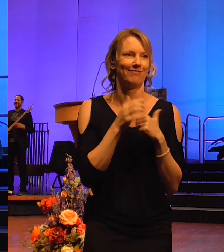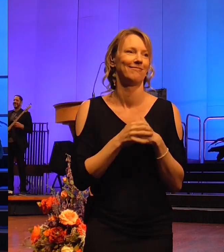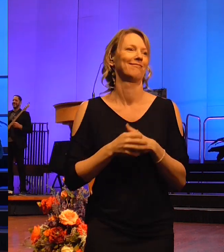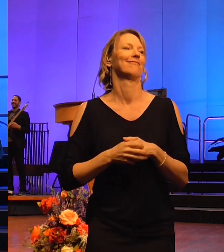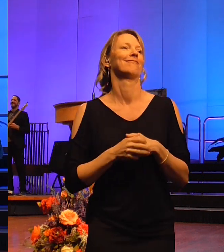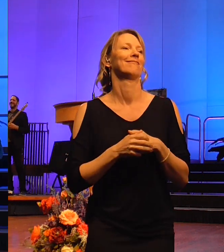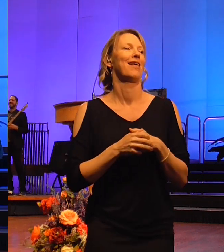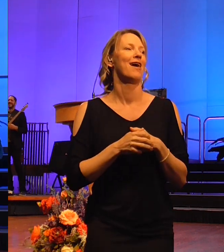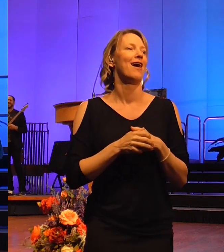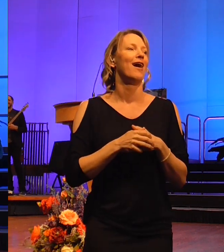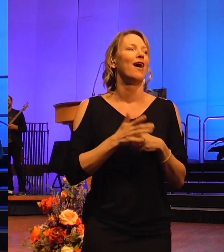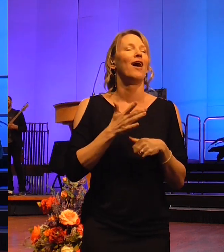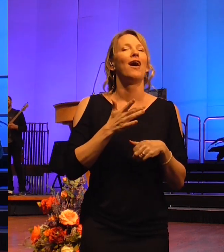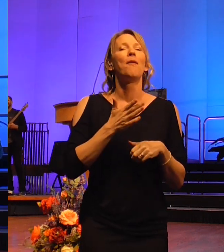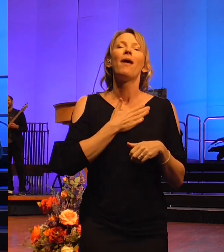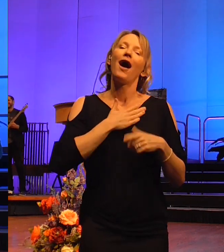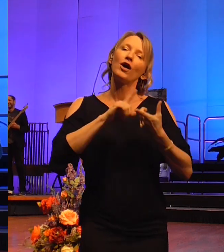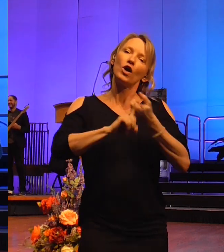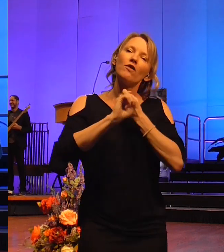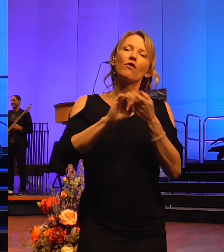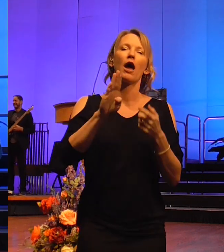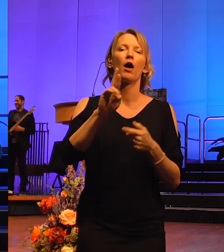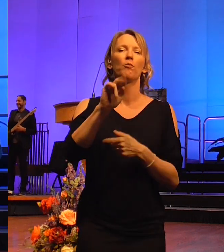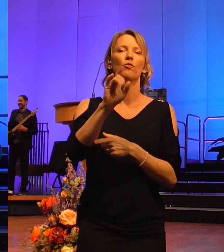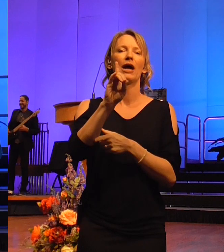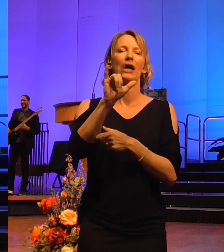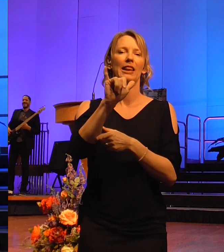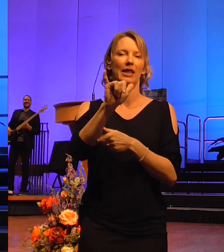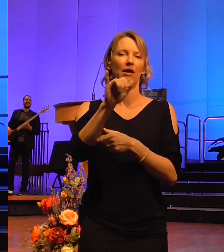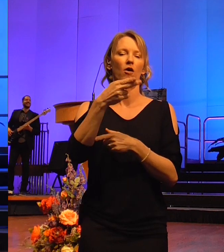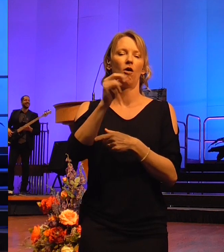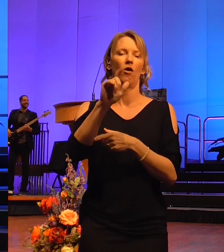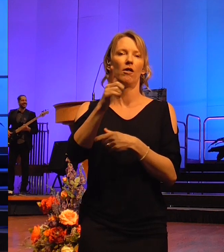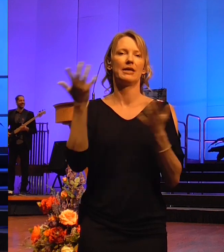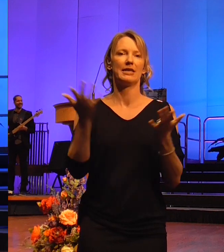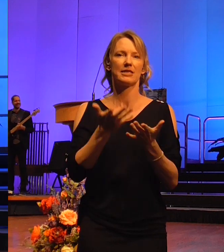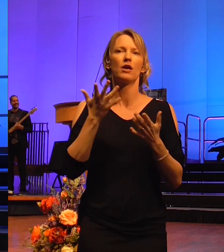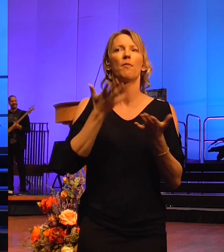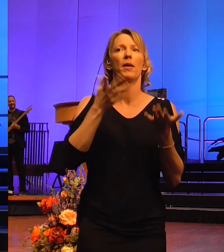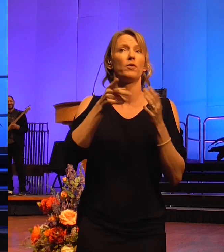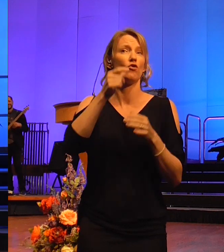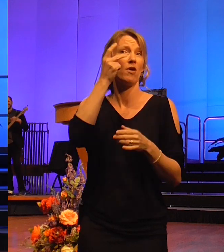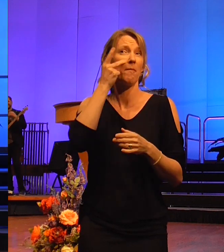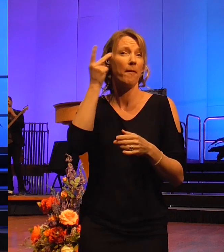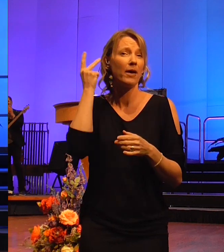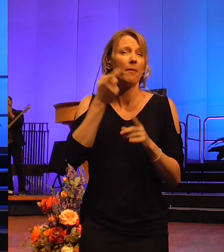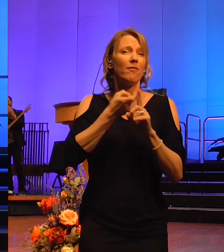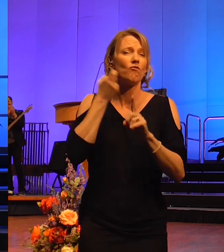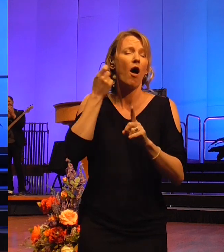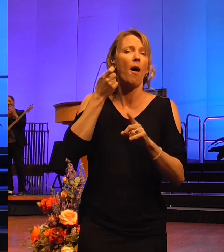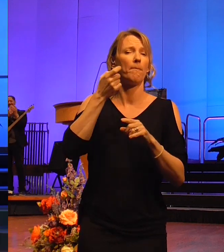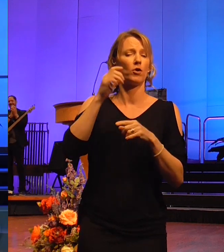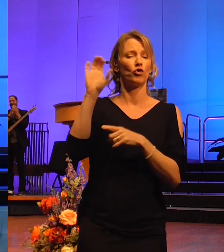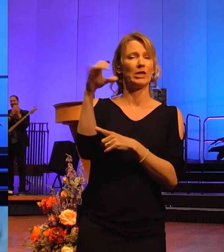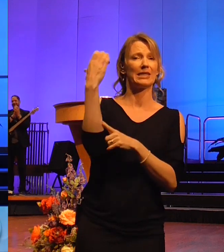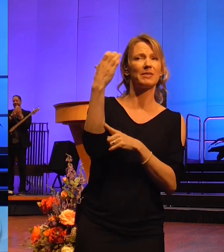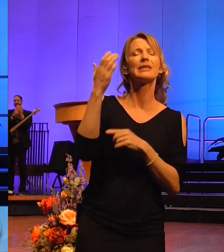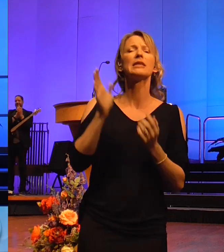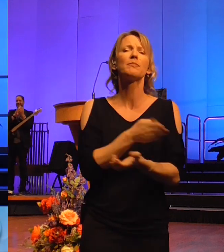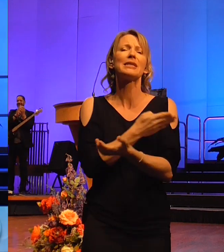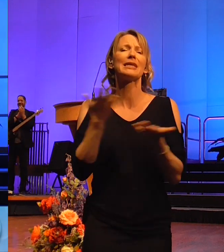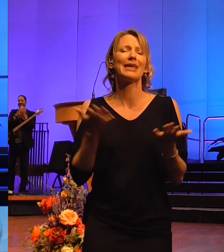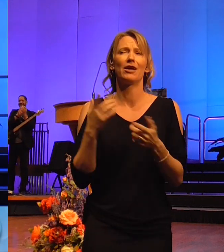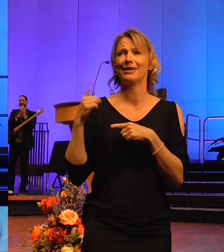to. My good friend Bradley Hall is here to sing with us. You might remember Bradley from Christmas. Bradley's